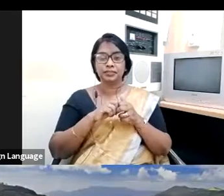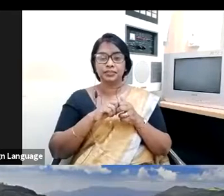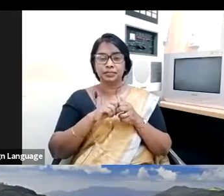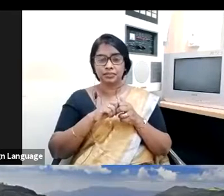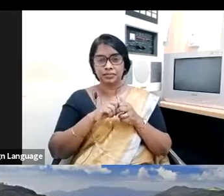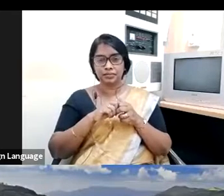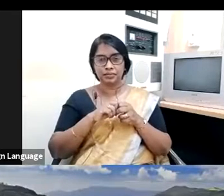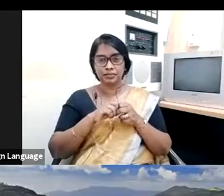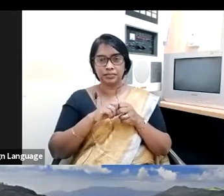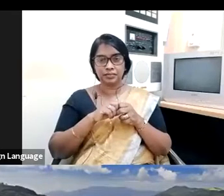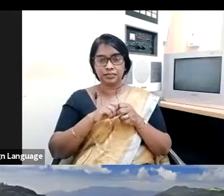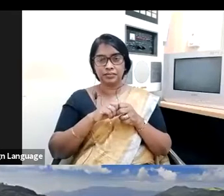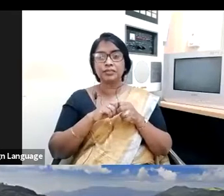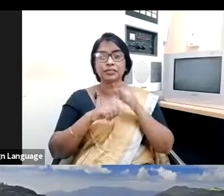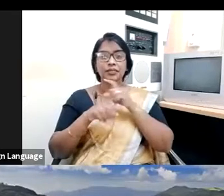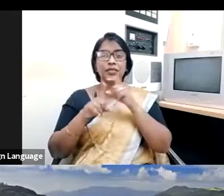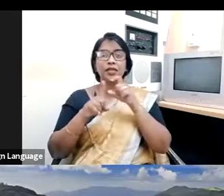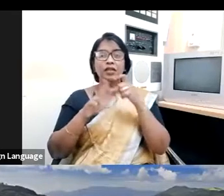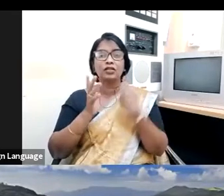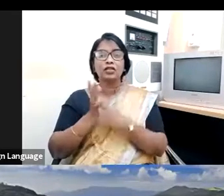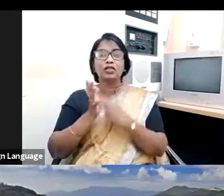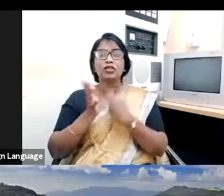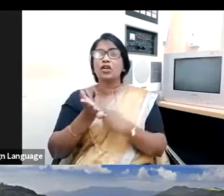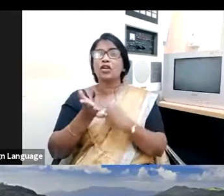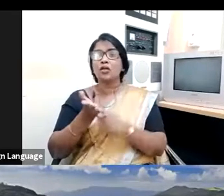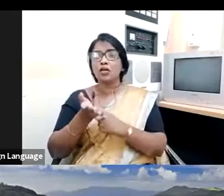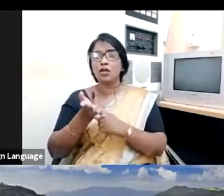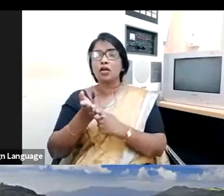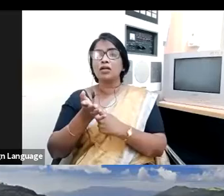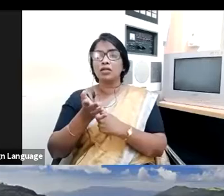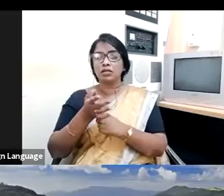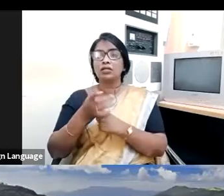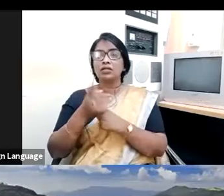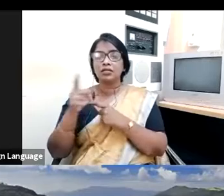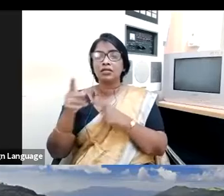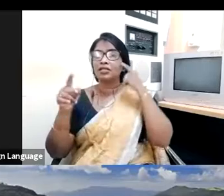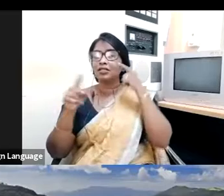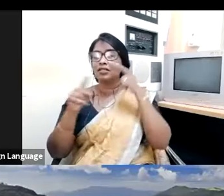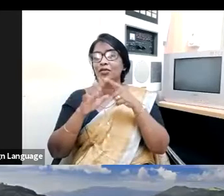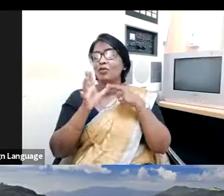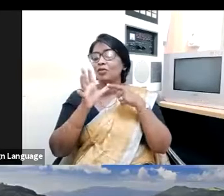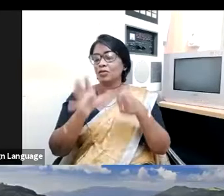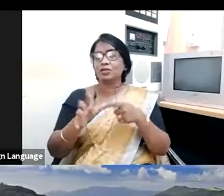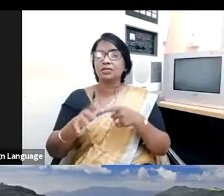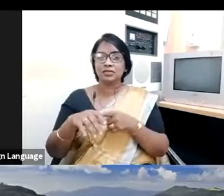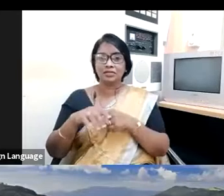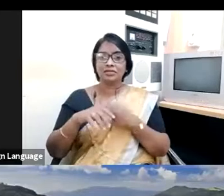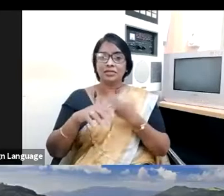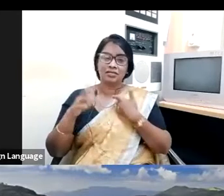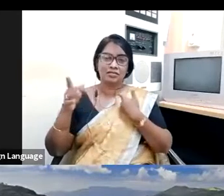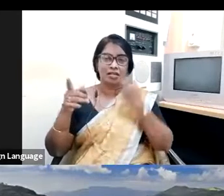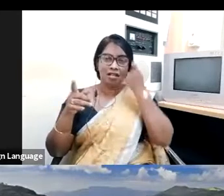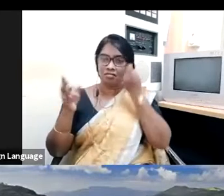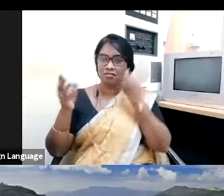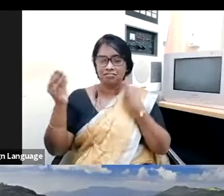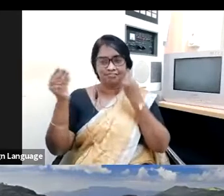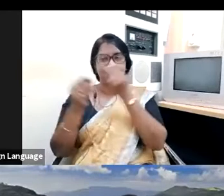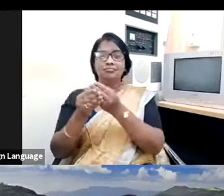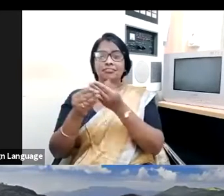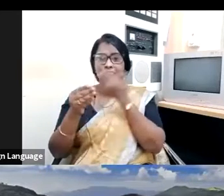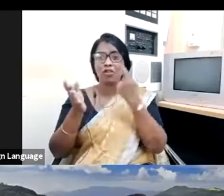Roshan and to make a few comments on this, and I will also add some comments at the end. Roshan, in